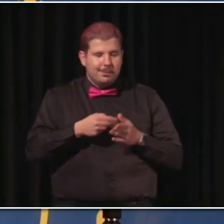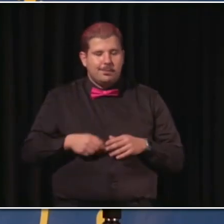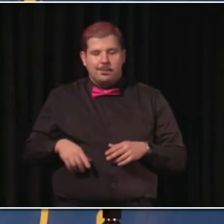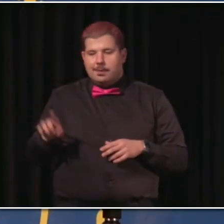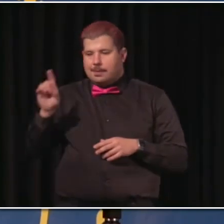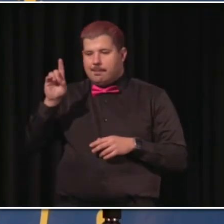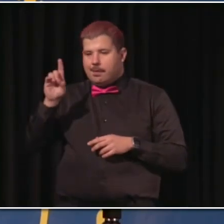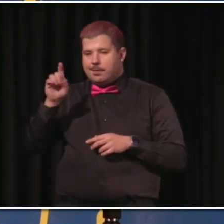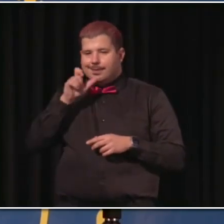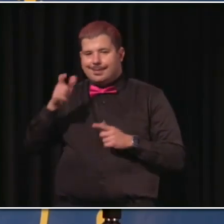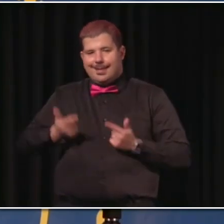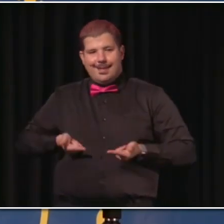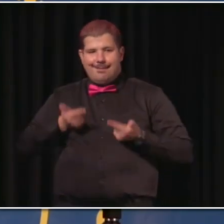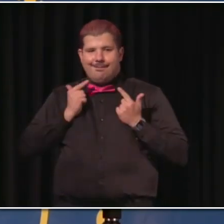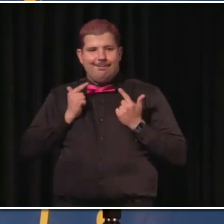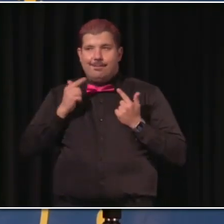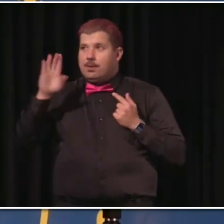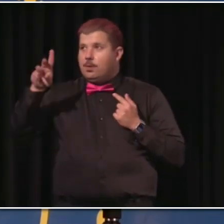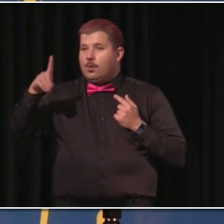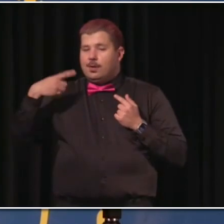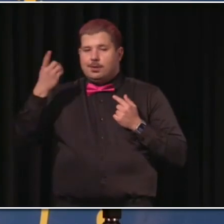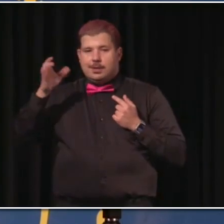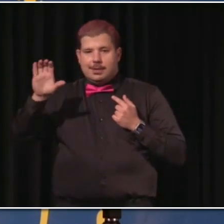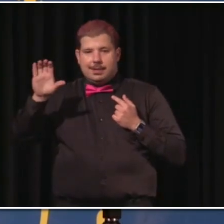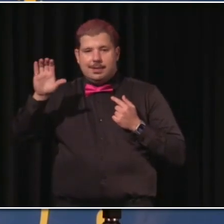Democracy does not live in Washington.